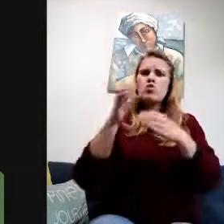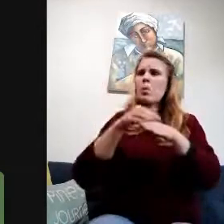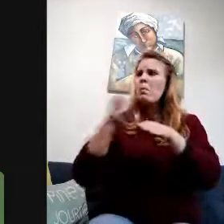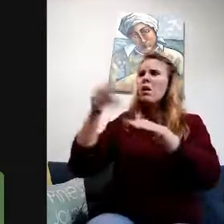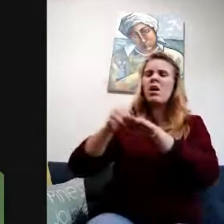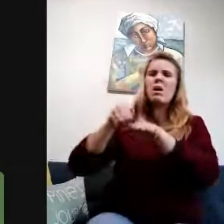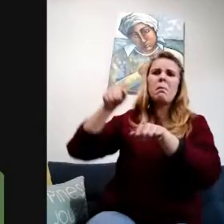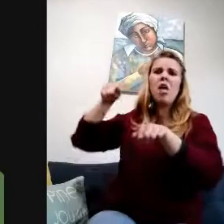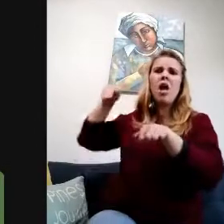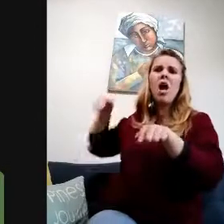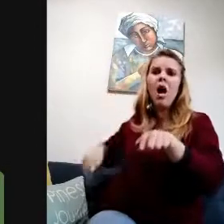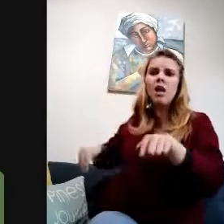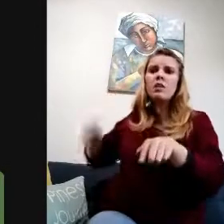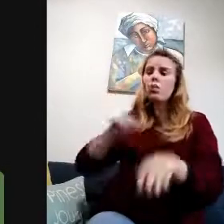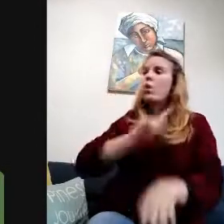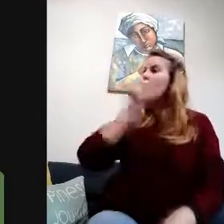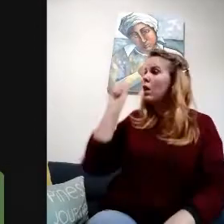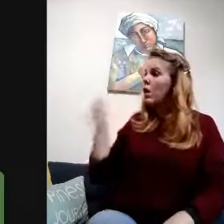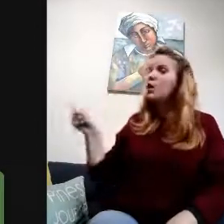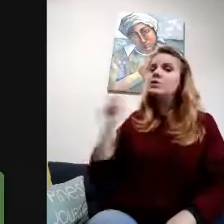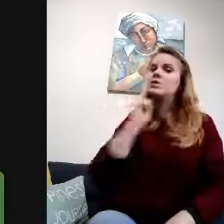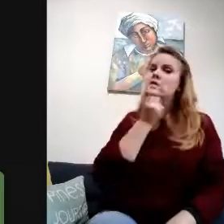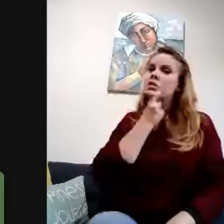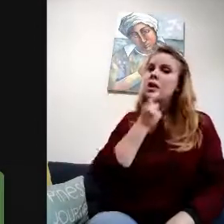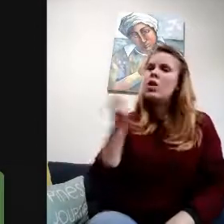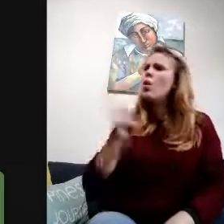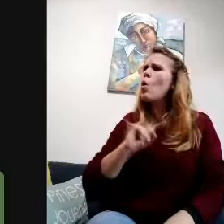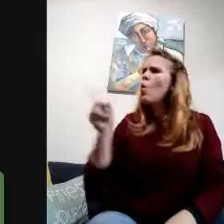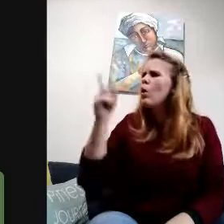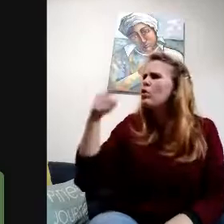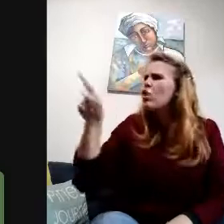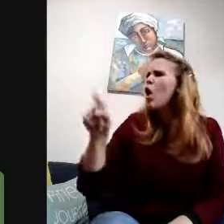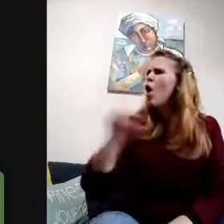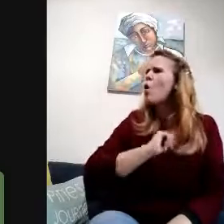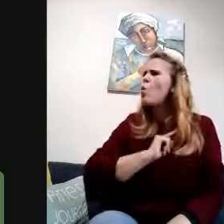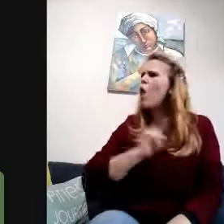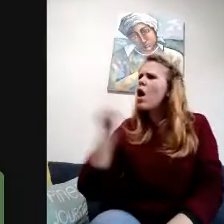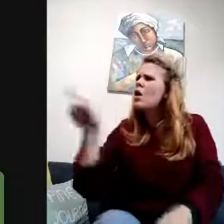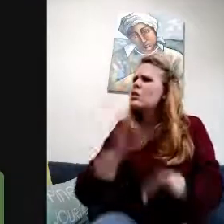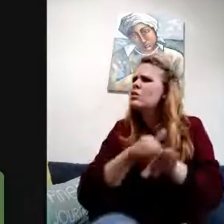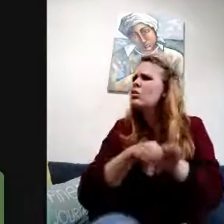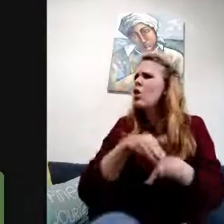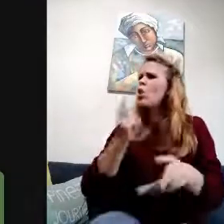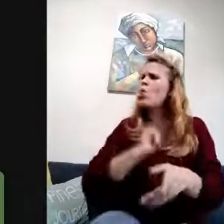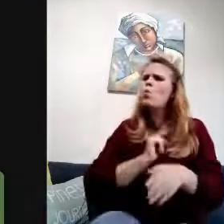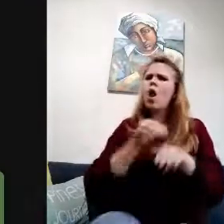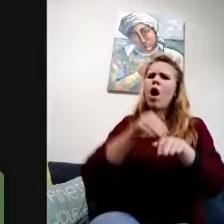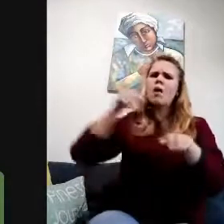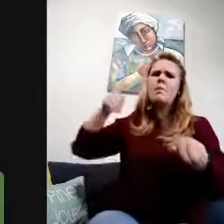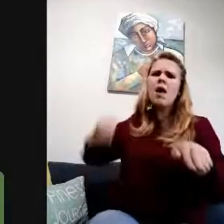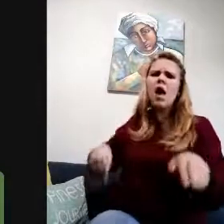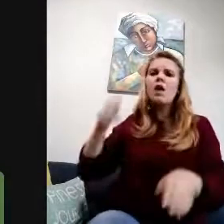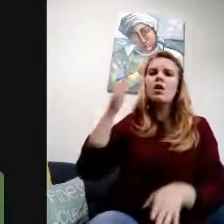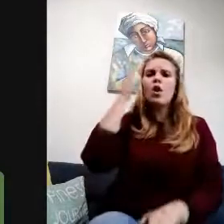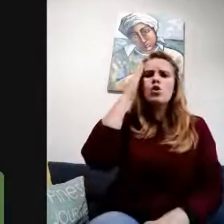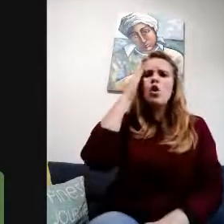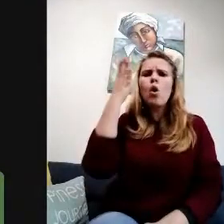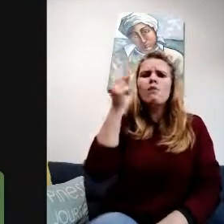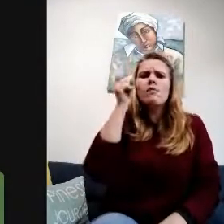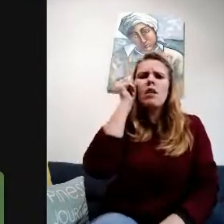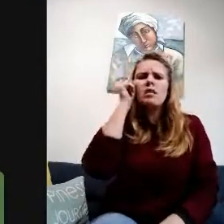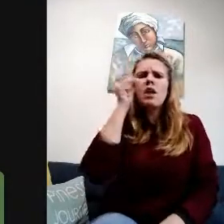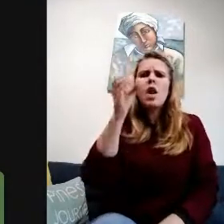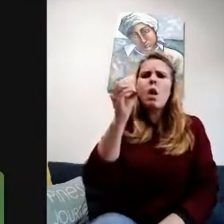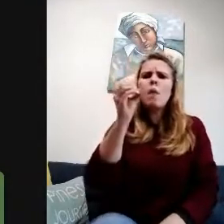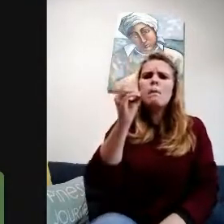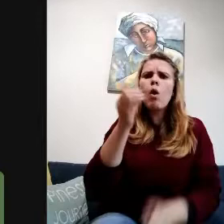get onto that group very quickly and find out what's wrong. Where have you gone behind? Yes, we understand you looked for a lost ball for